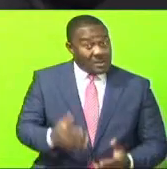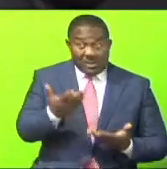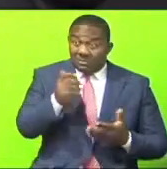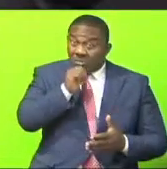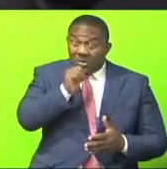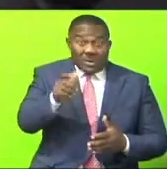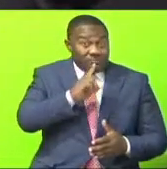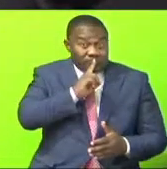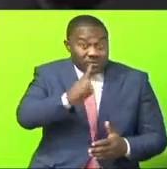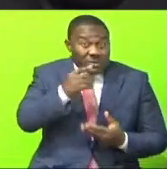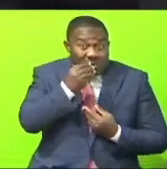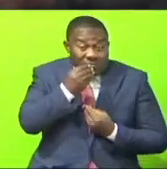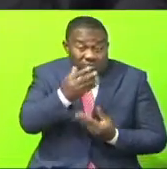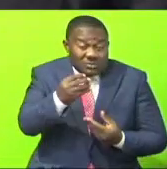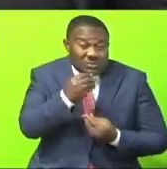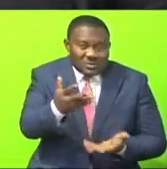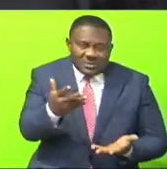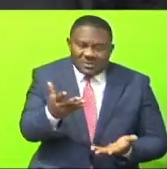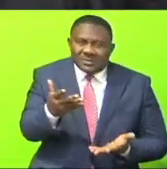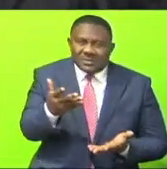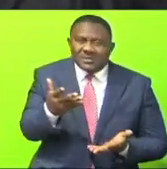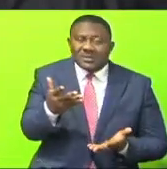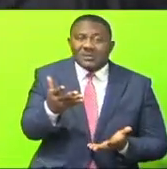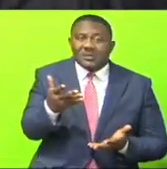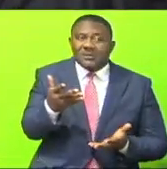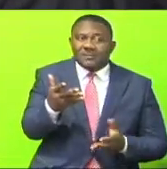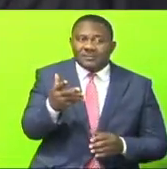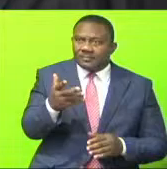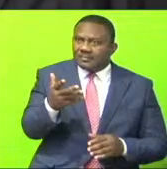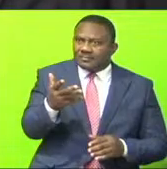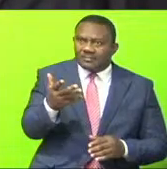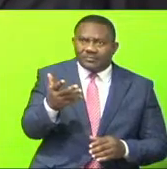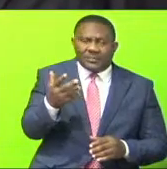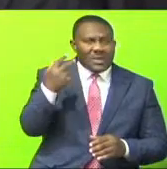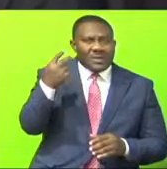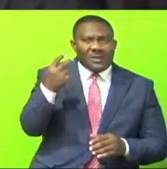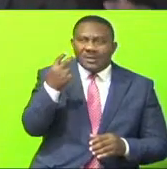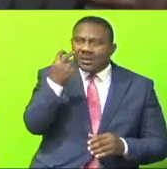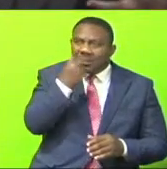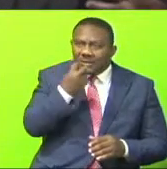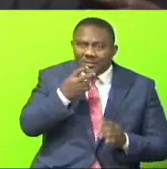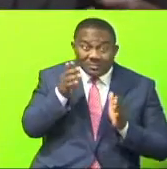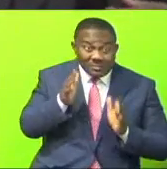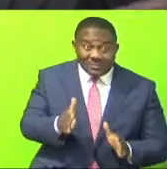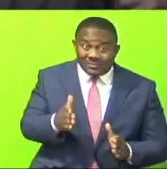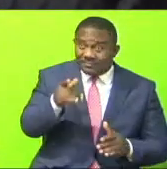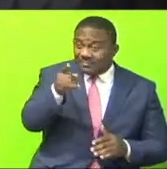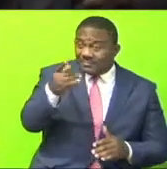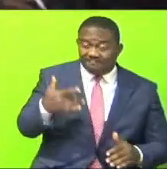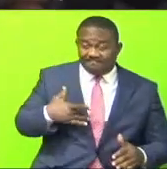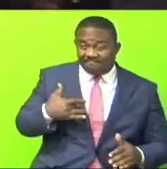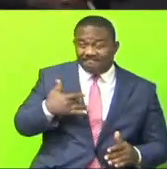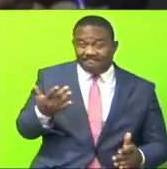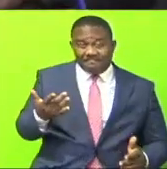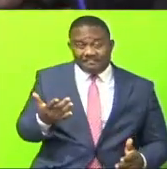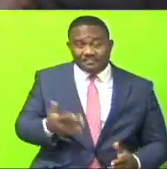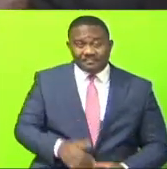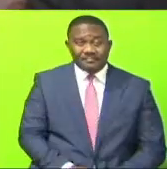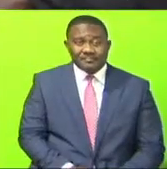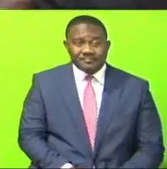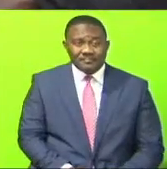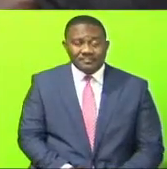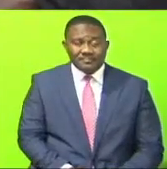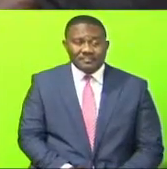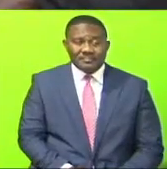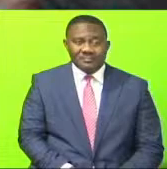basis that people have crossed carpet and say that the Speaker should just rubber stamp your so-called information. There should be